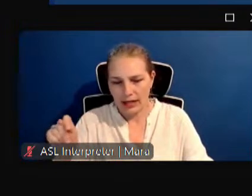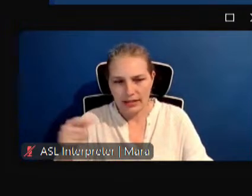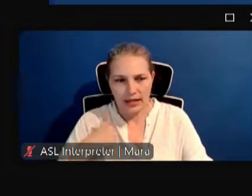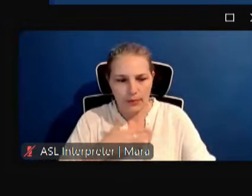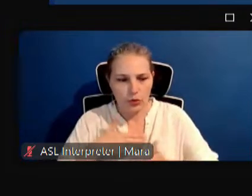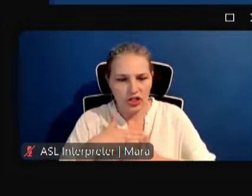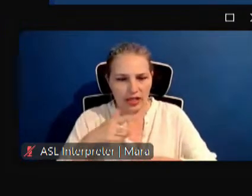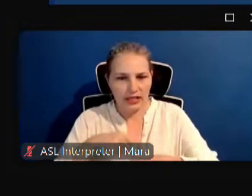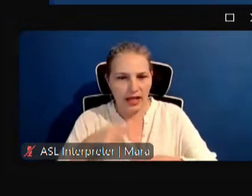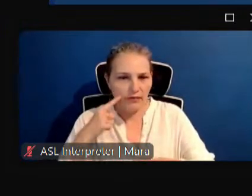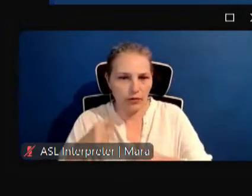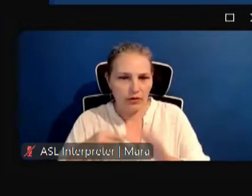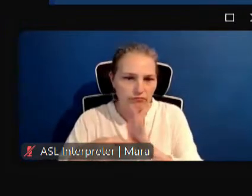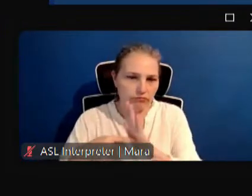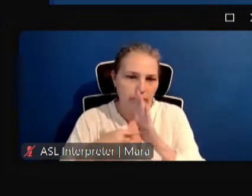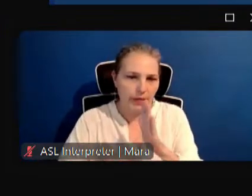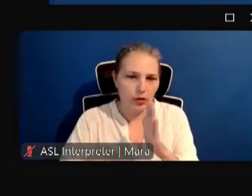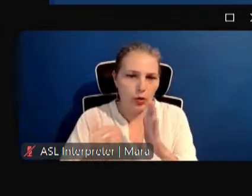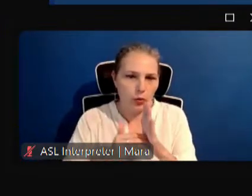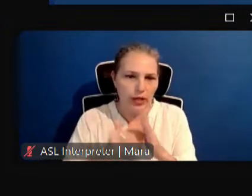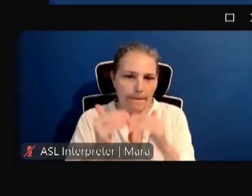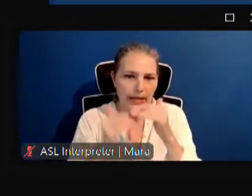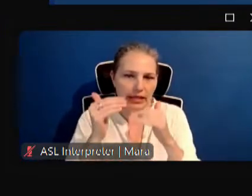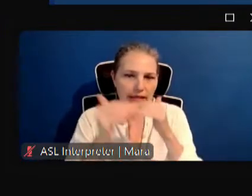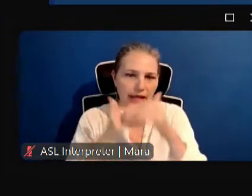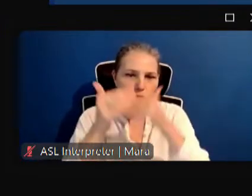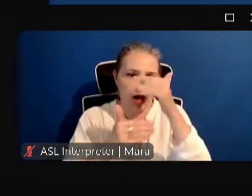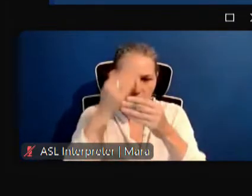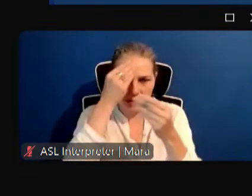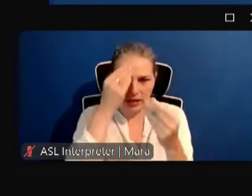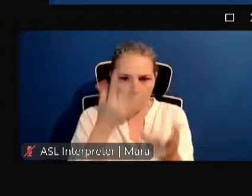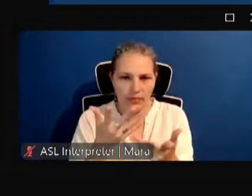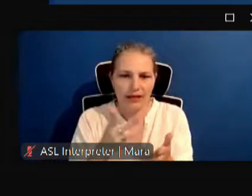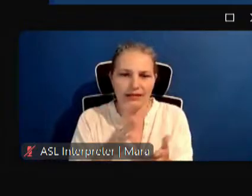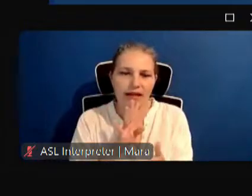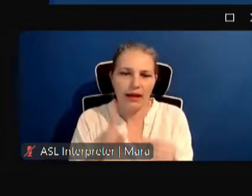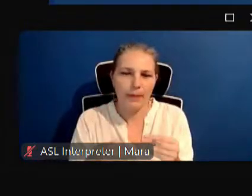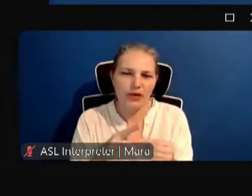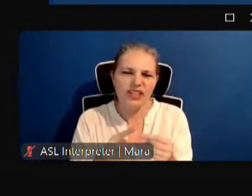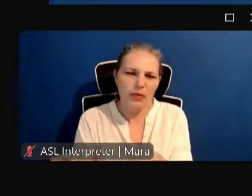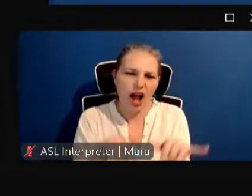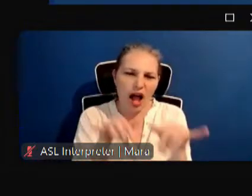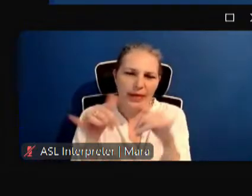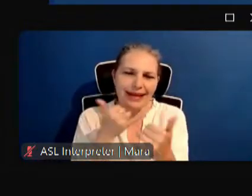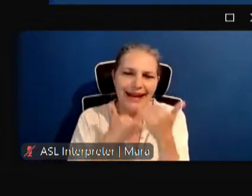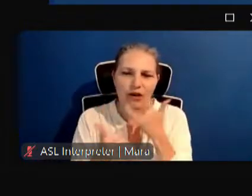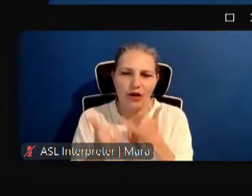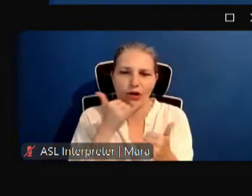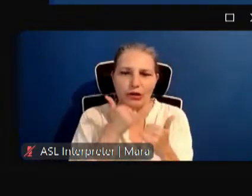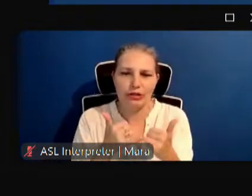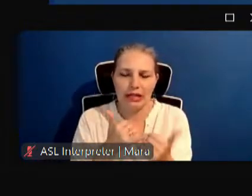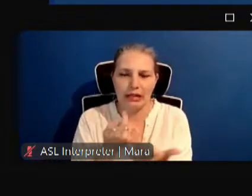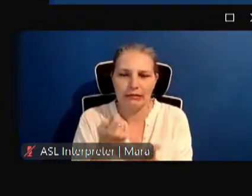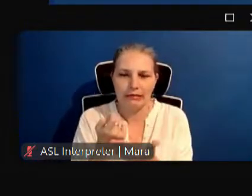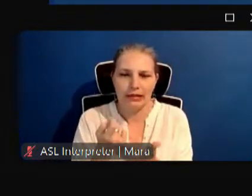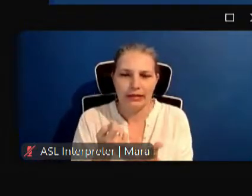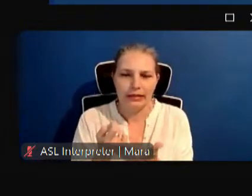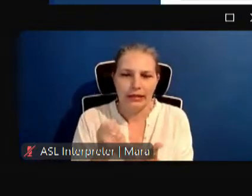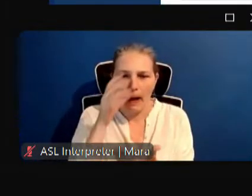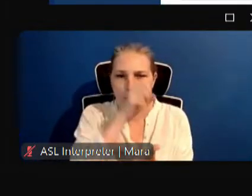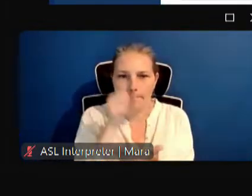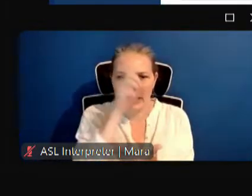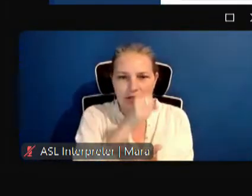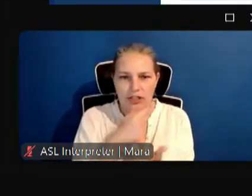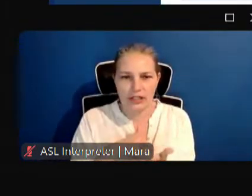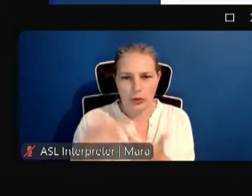provide a rebuilding progress update and to talk through some common errors and omissions that we see on plans. So if we could please move to the next